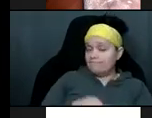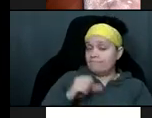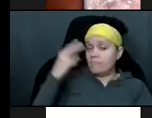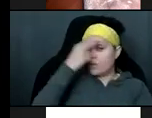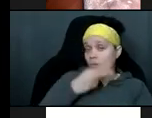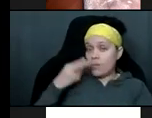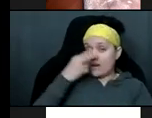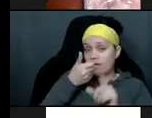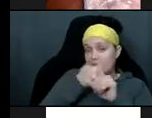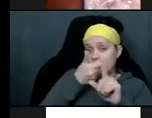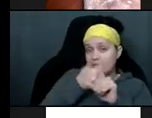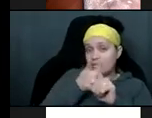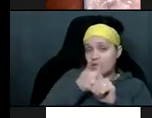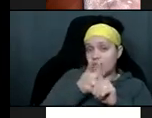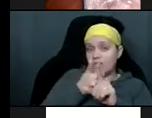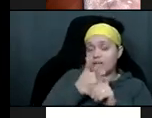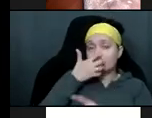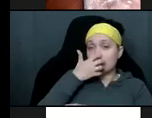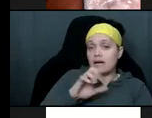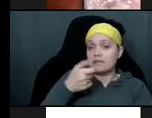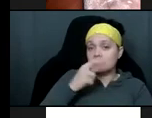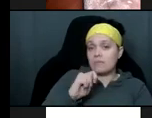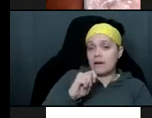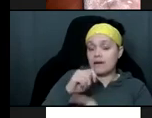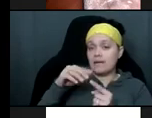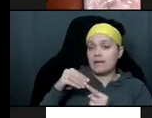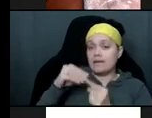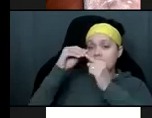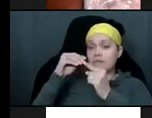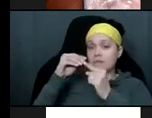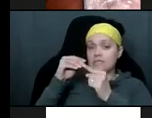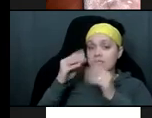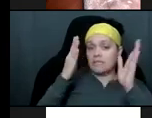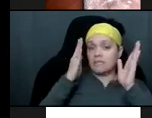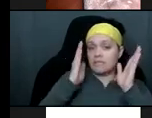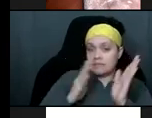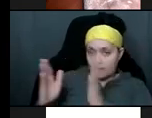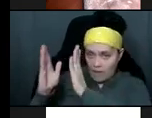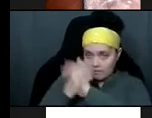Hawaii is the hotspot exception to the pattern.